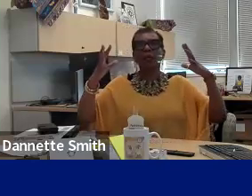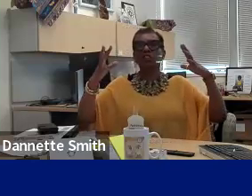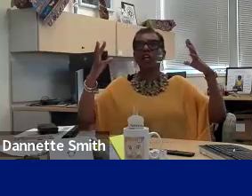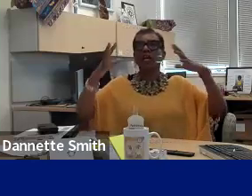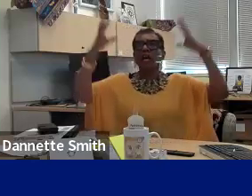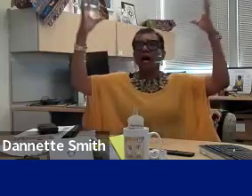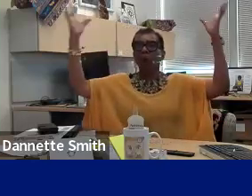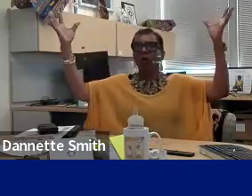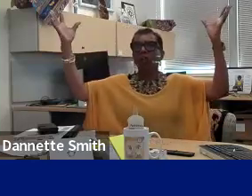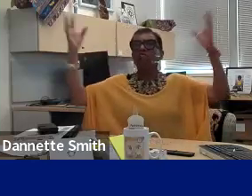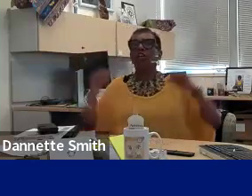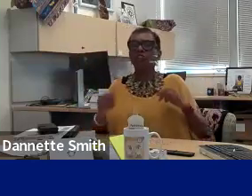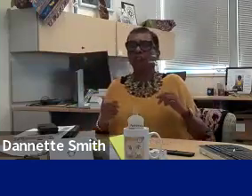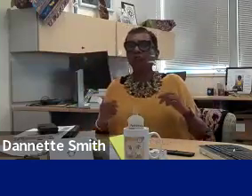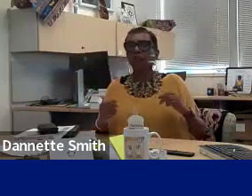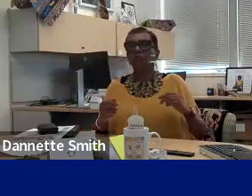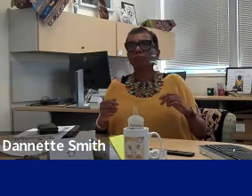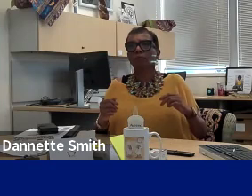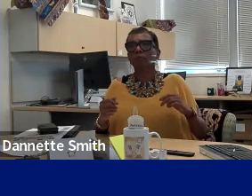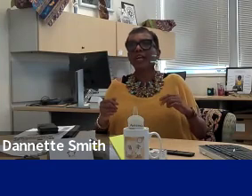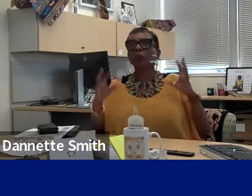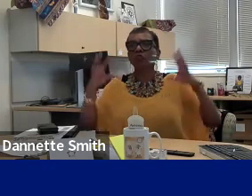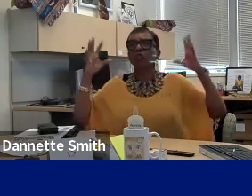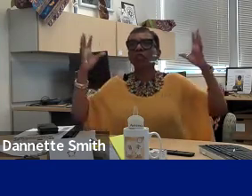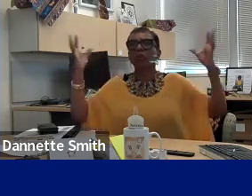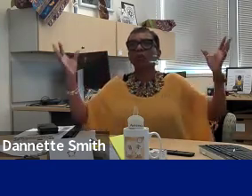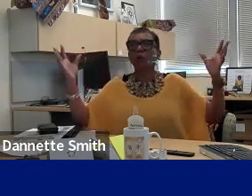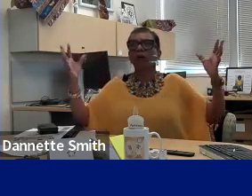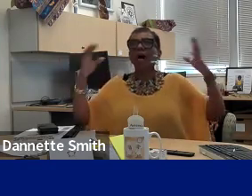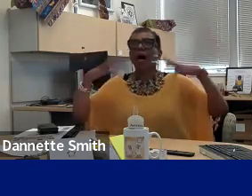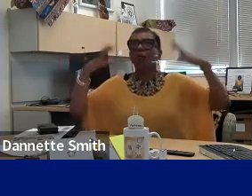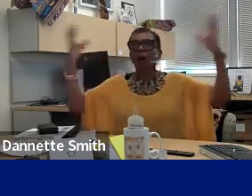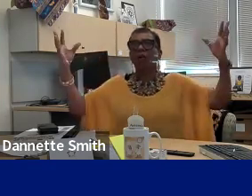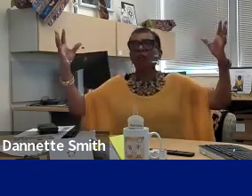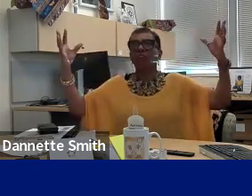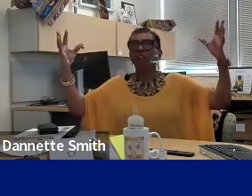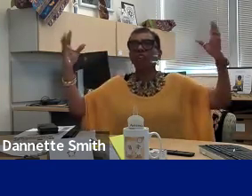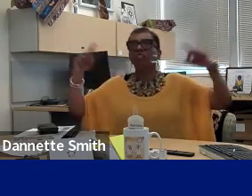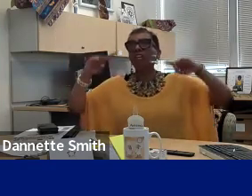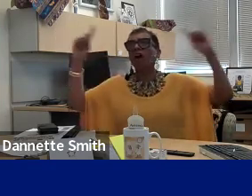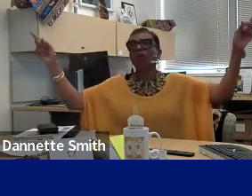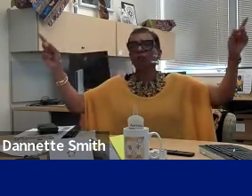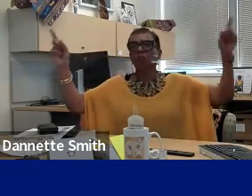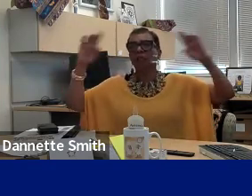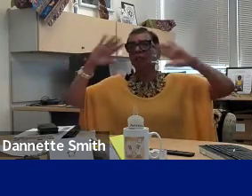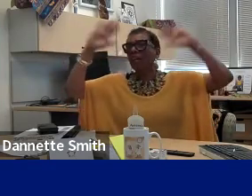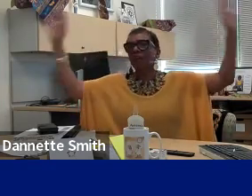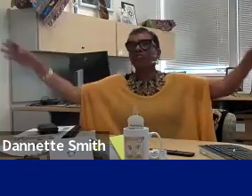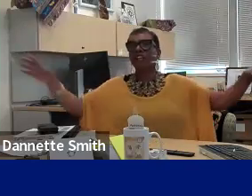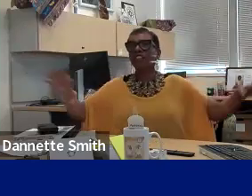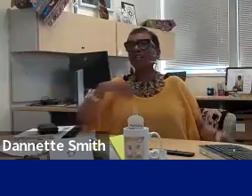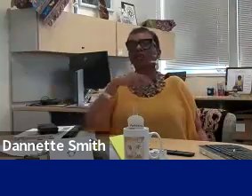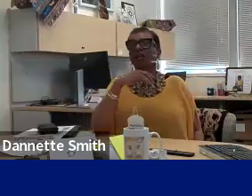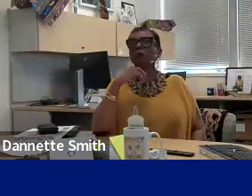as a BHA, how we're going to function. That's what you're going to hear more of, how we're going to function, and then ultimately